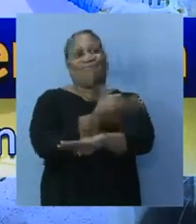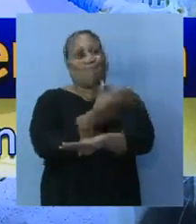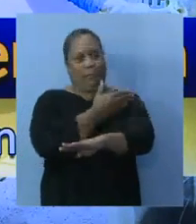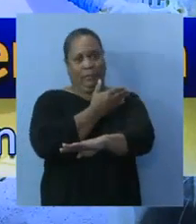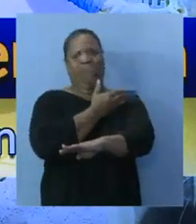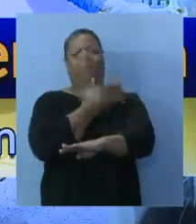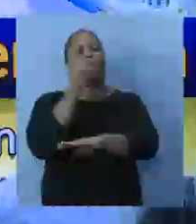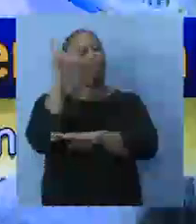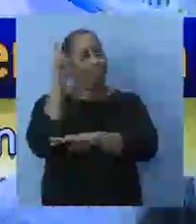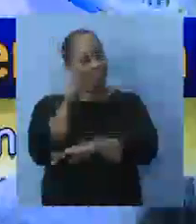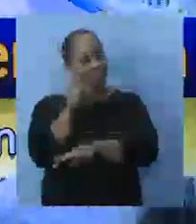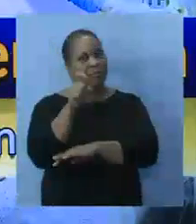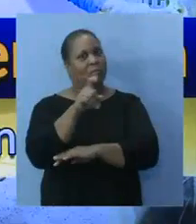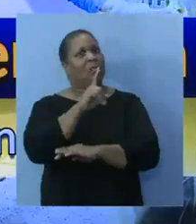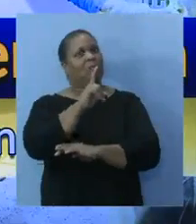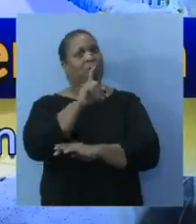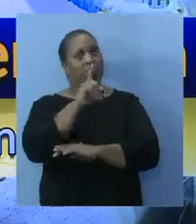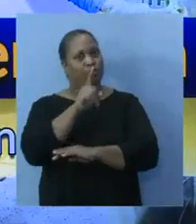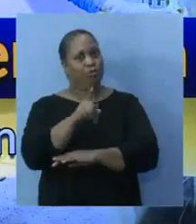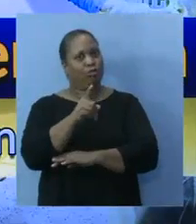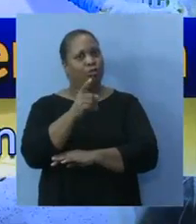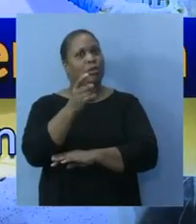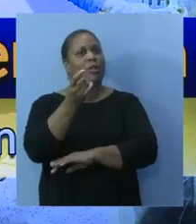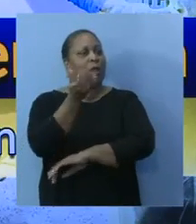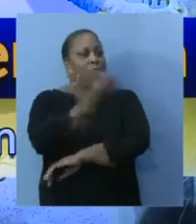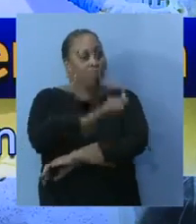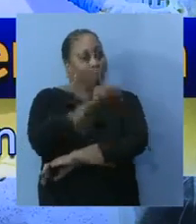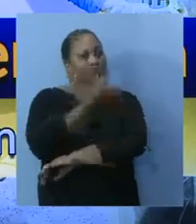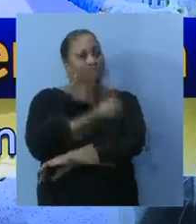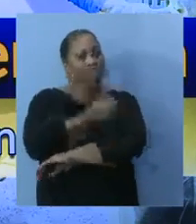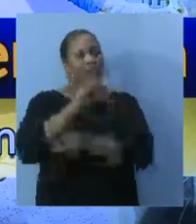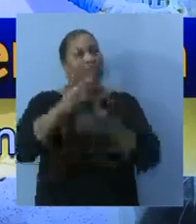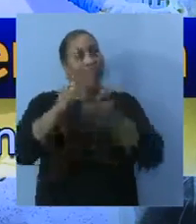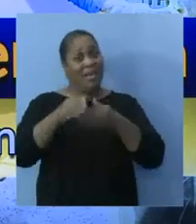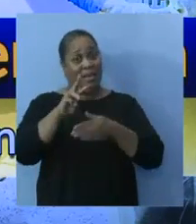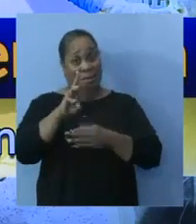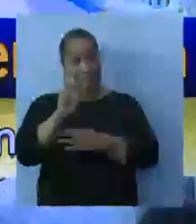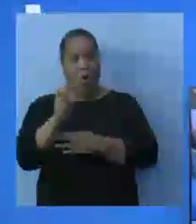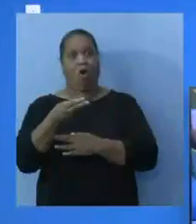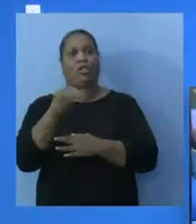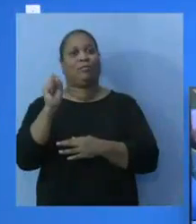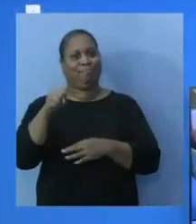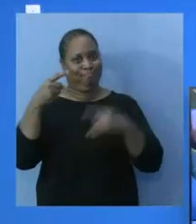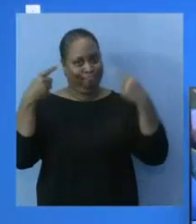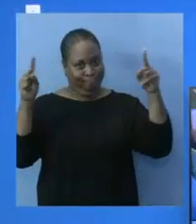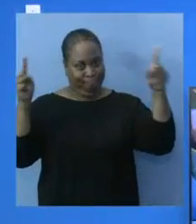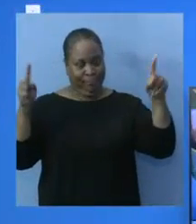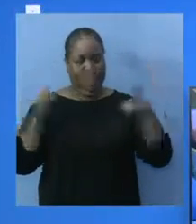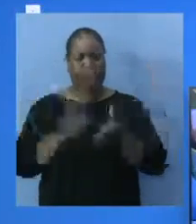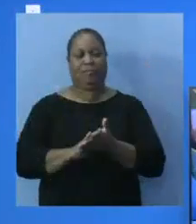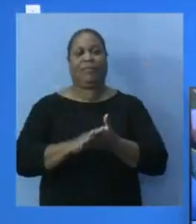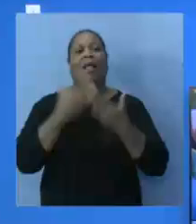as we have to make sure that we get those doses in the arms before the end of March, and we're going to do that. Okay, thank you very